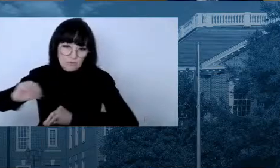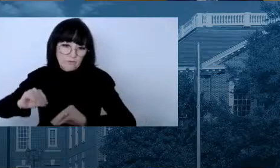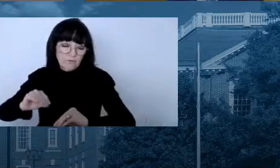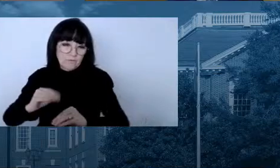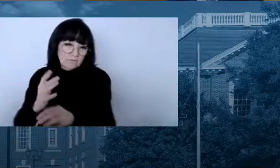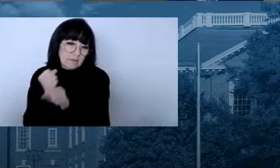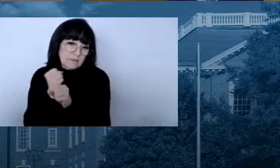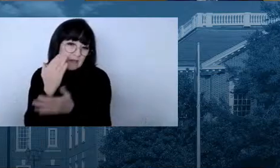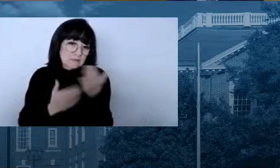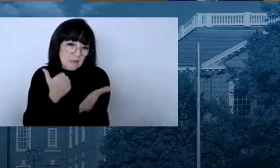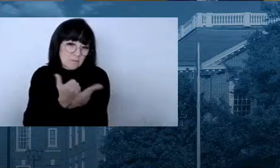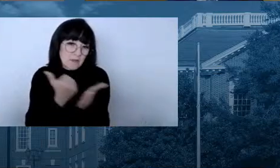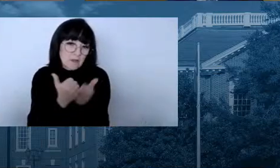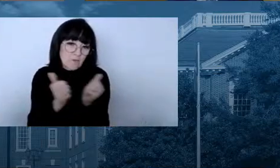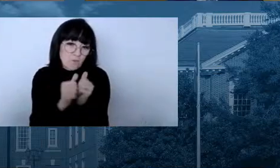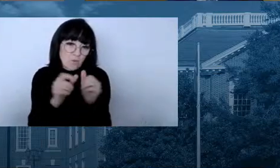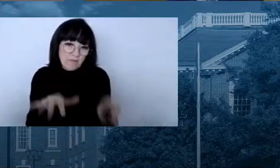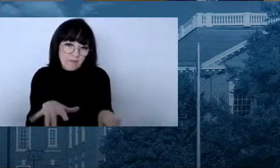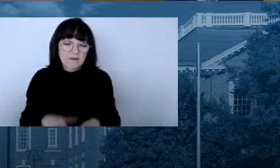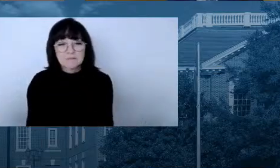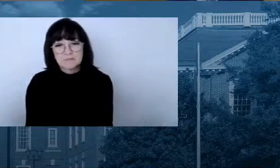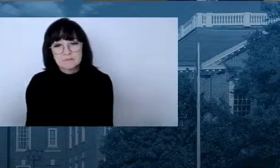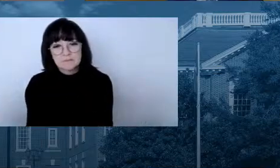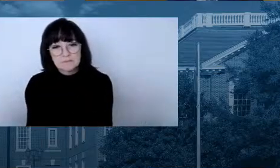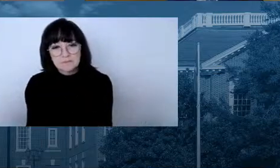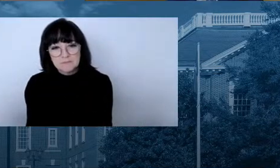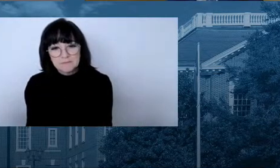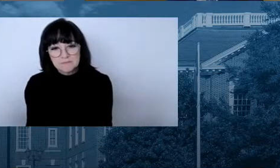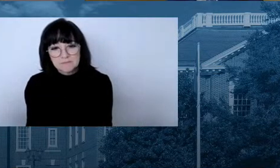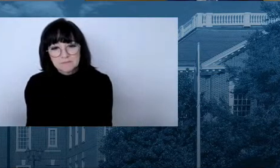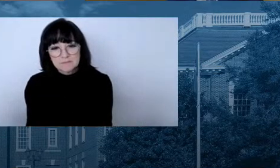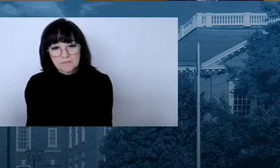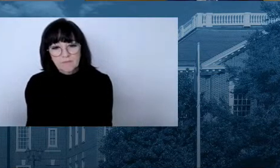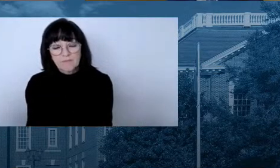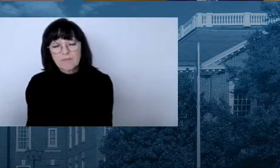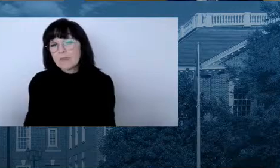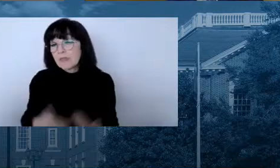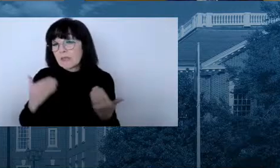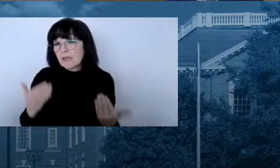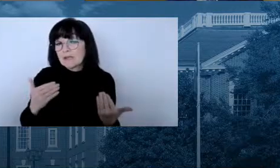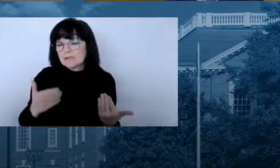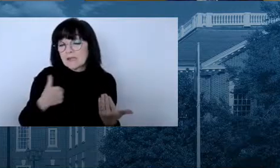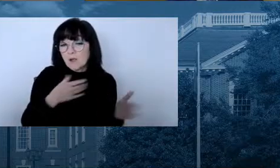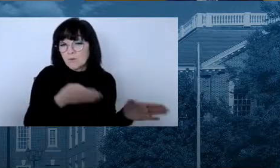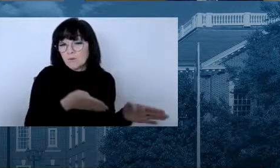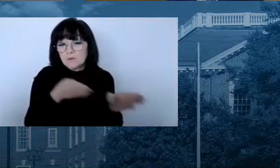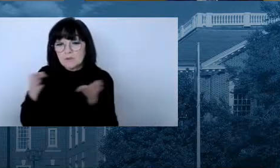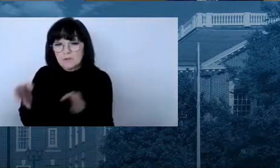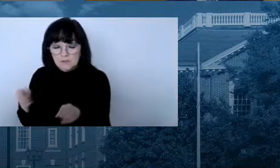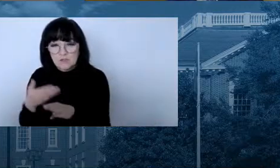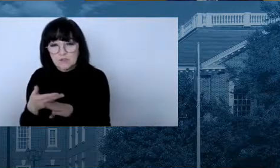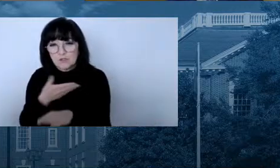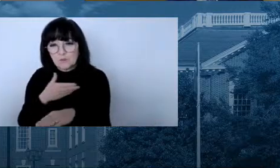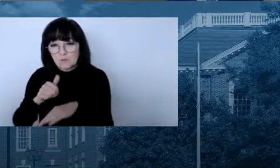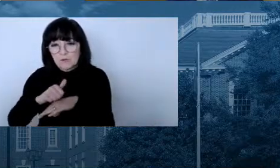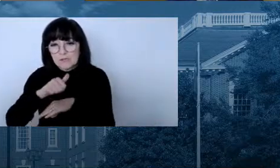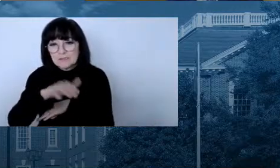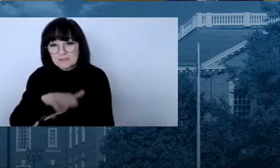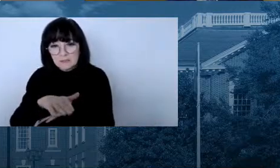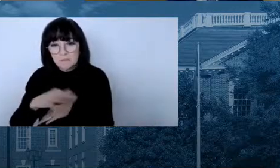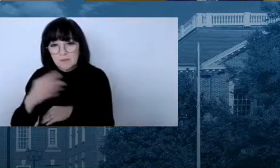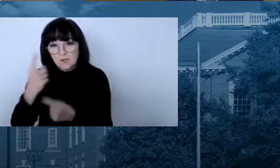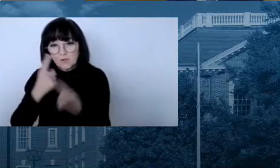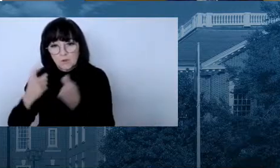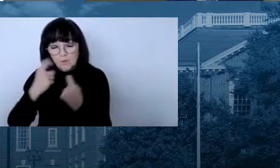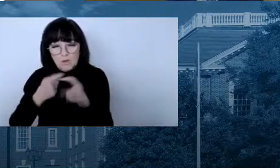Great. We're now going to move on to some pre-submitted questions from the press. The first question comes from Chris Barish from